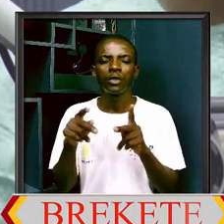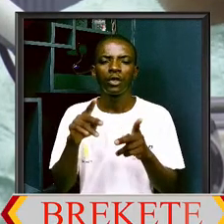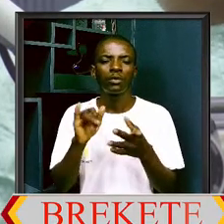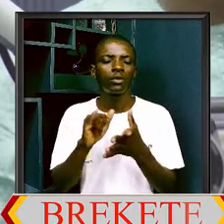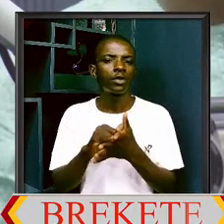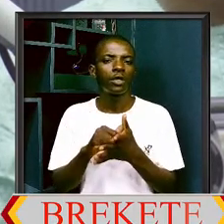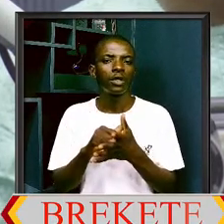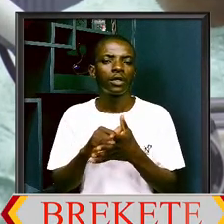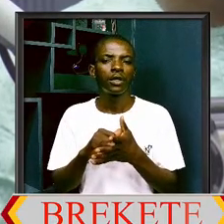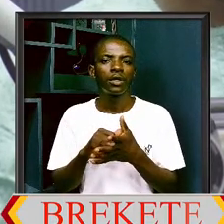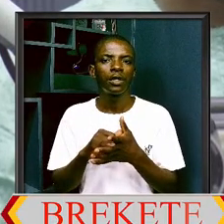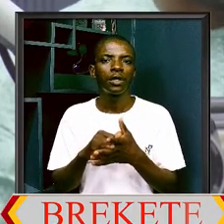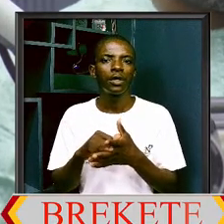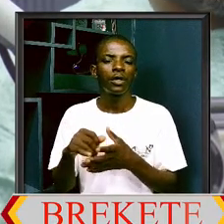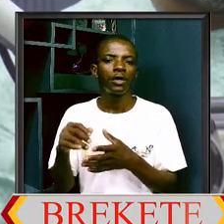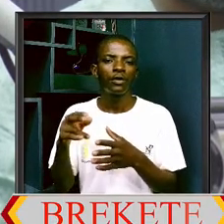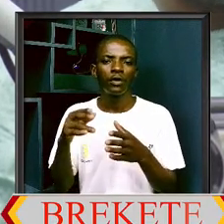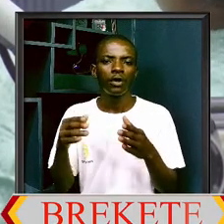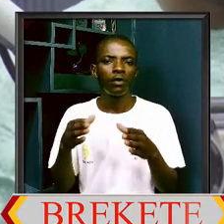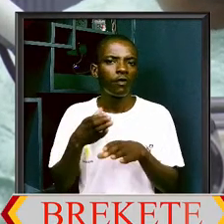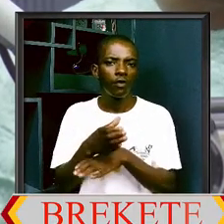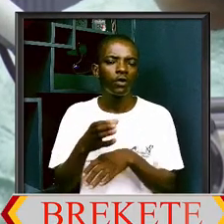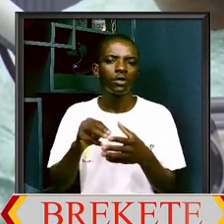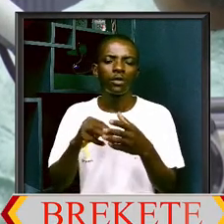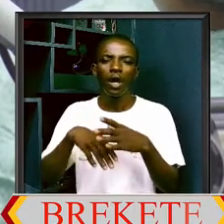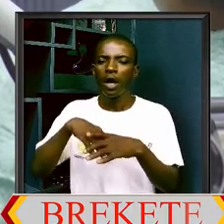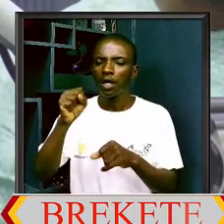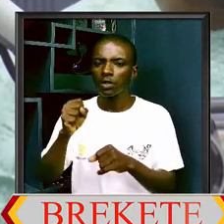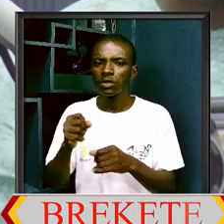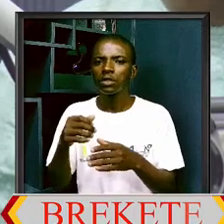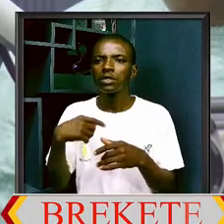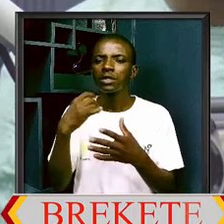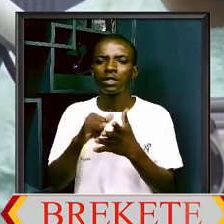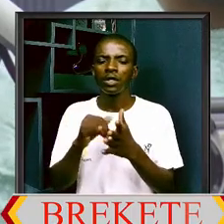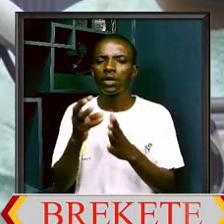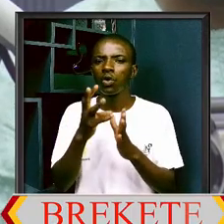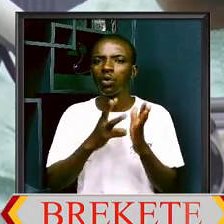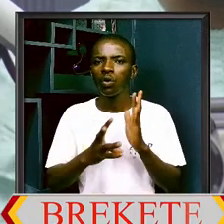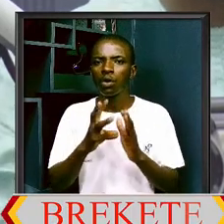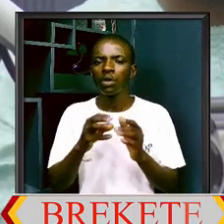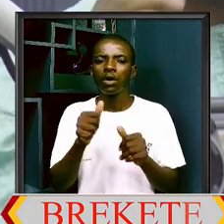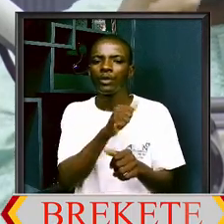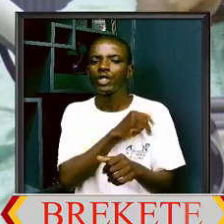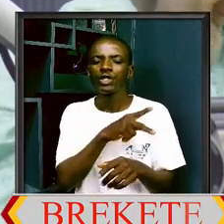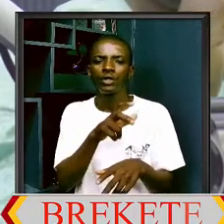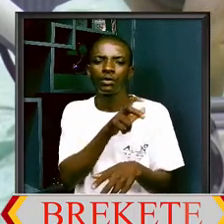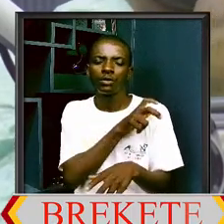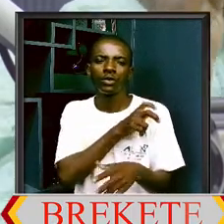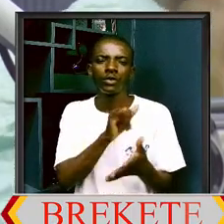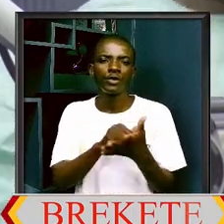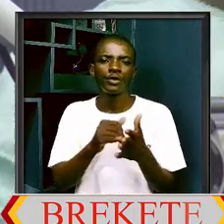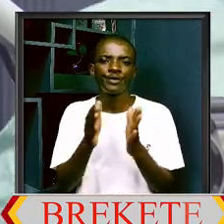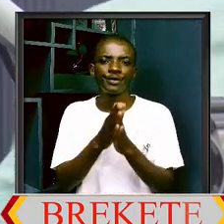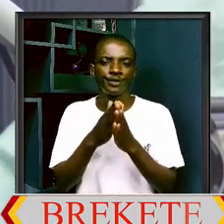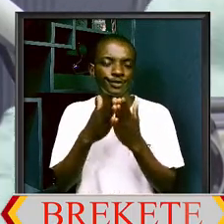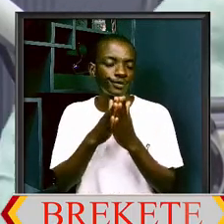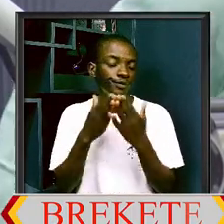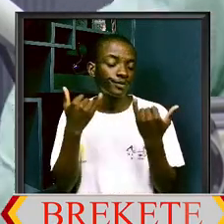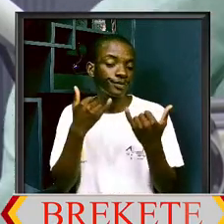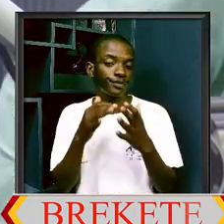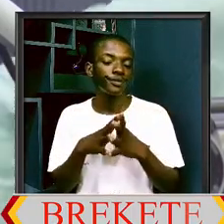people they evict them by force you say now willingly they come on thank you make we appreciate this policeman wake